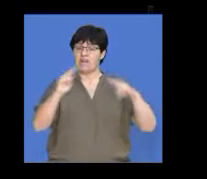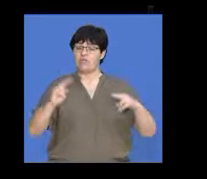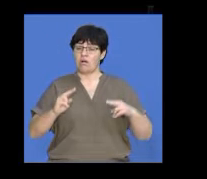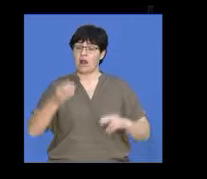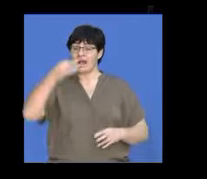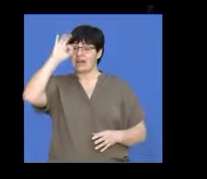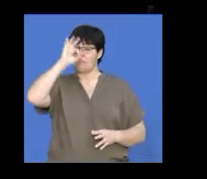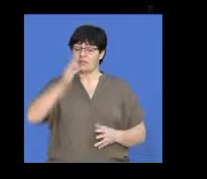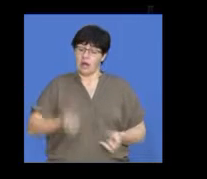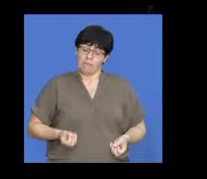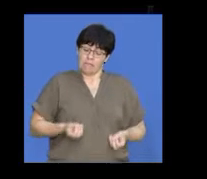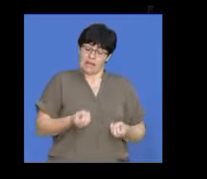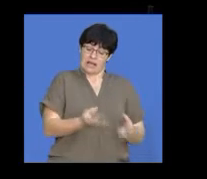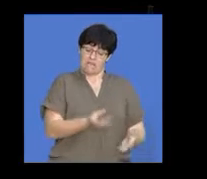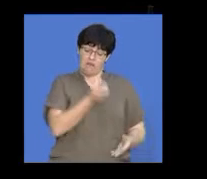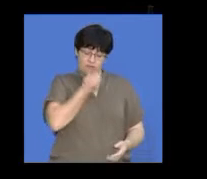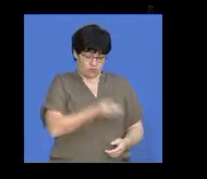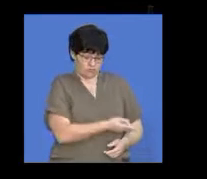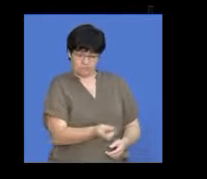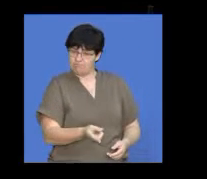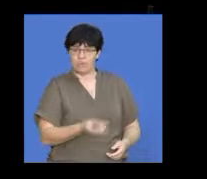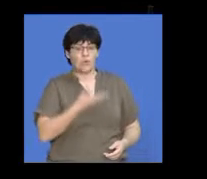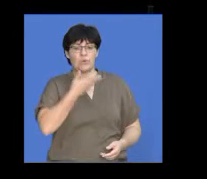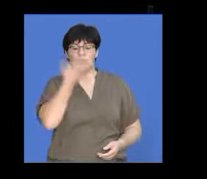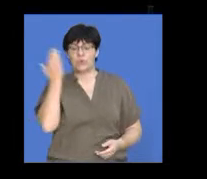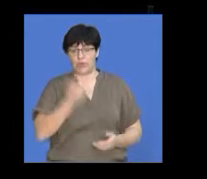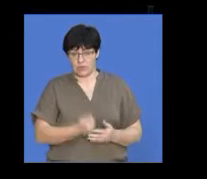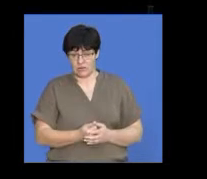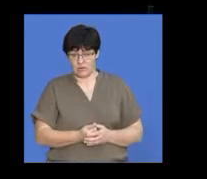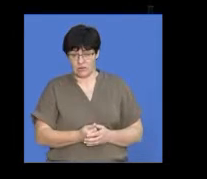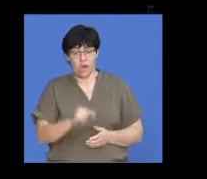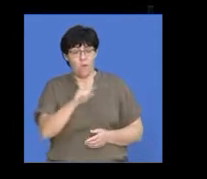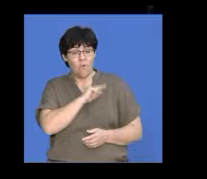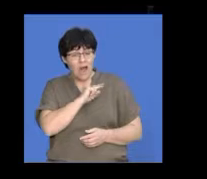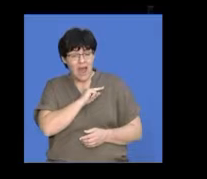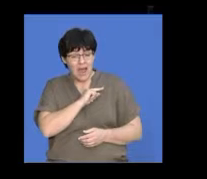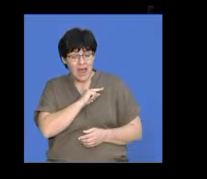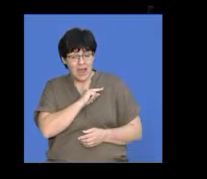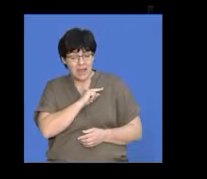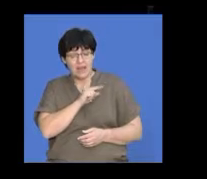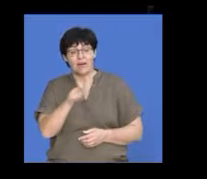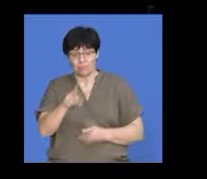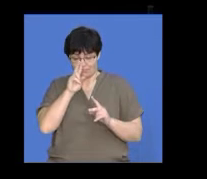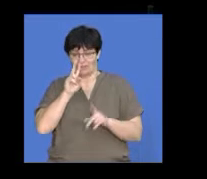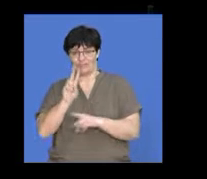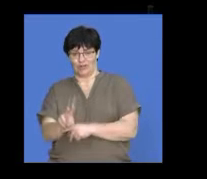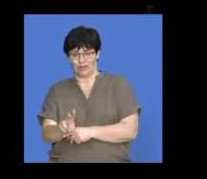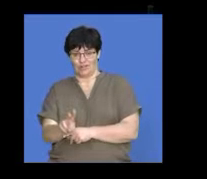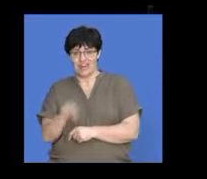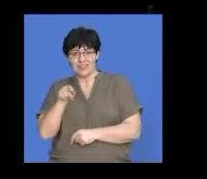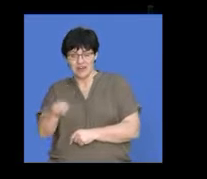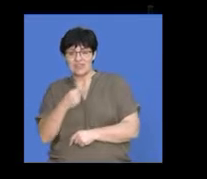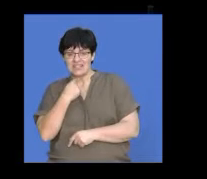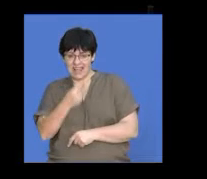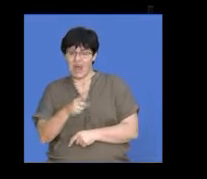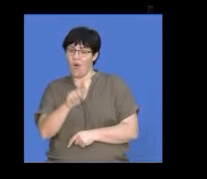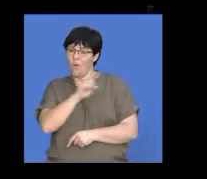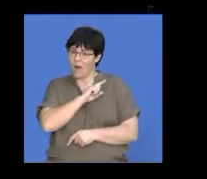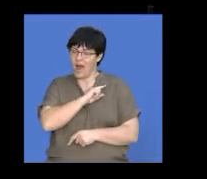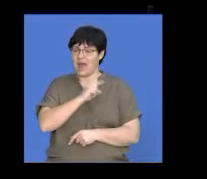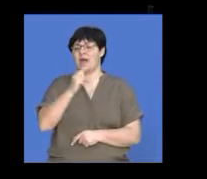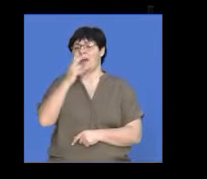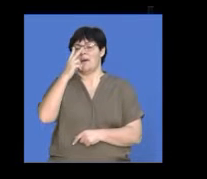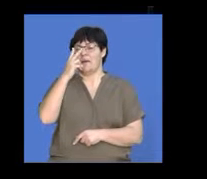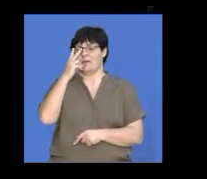is very important. Okay, remember, I told you we are looking for the reasons why the Black Panther